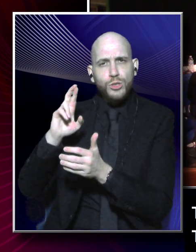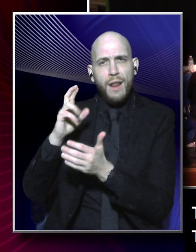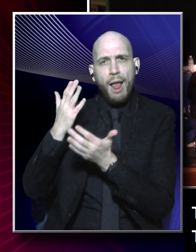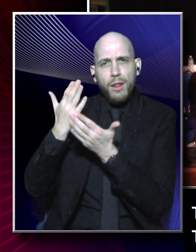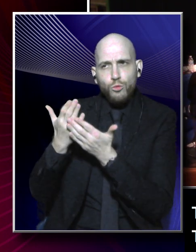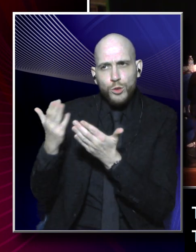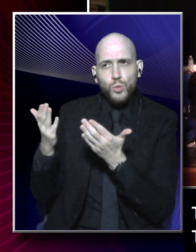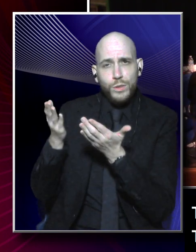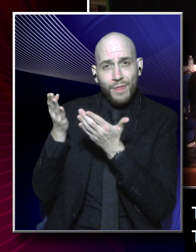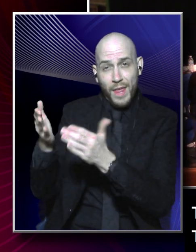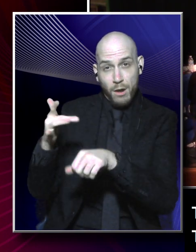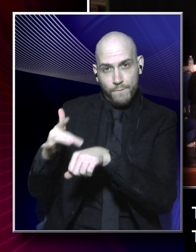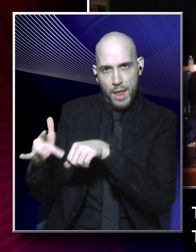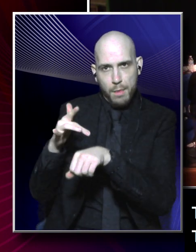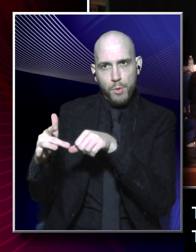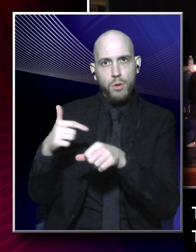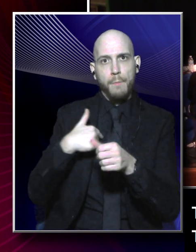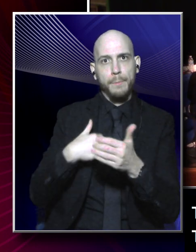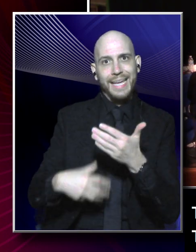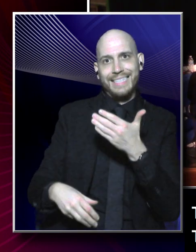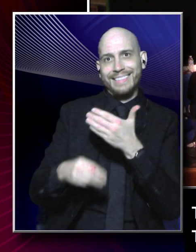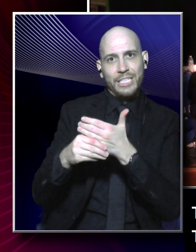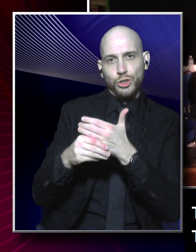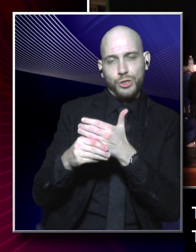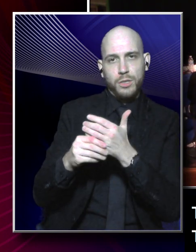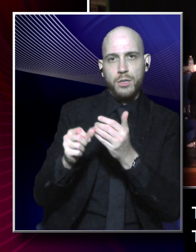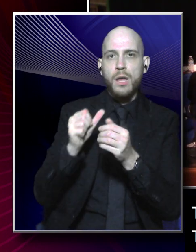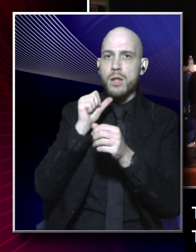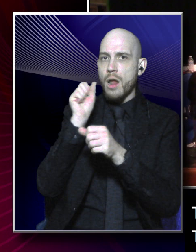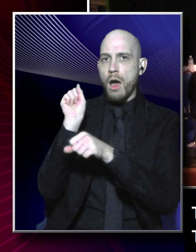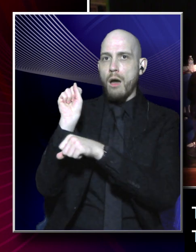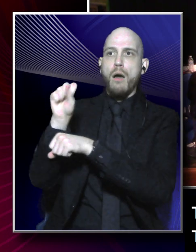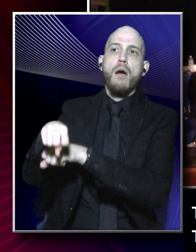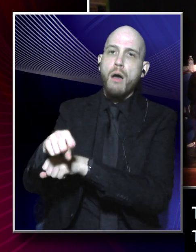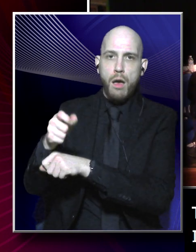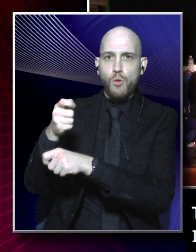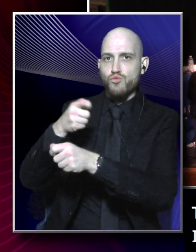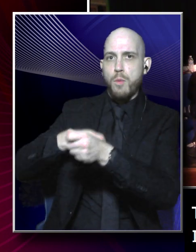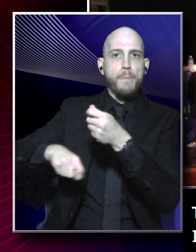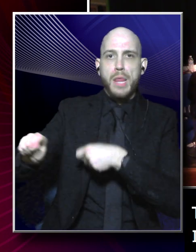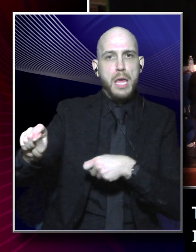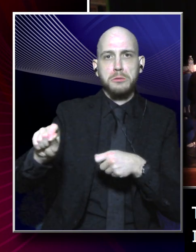come to me at any point, even if they are in a formal process.